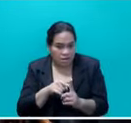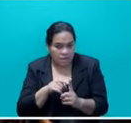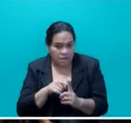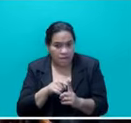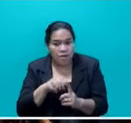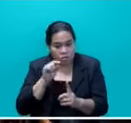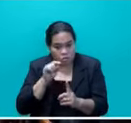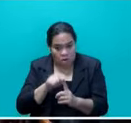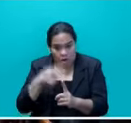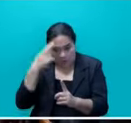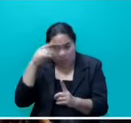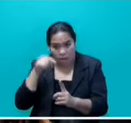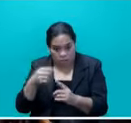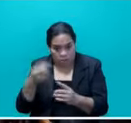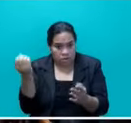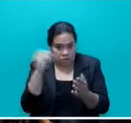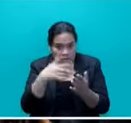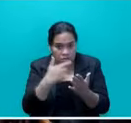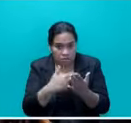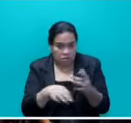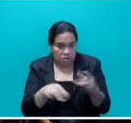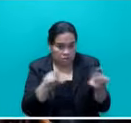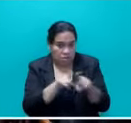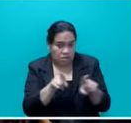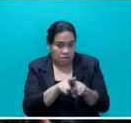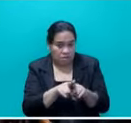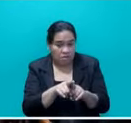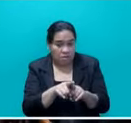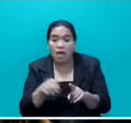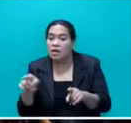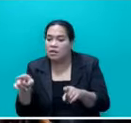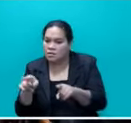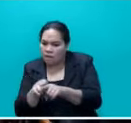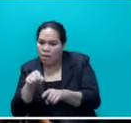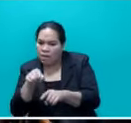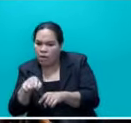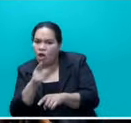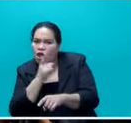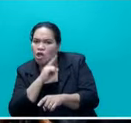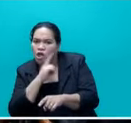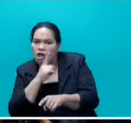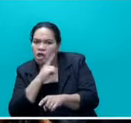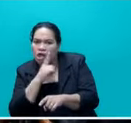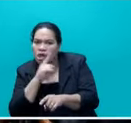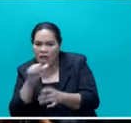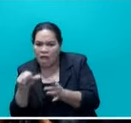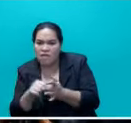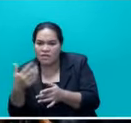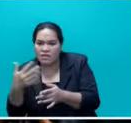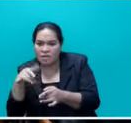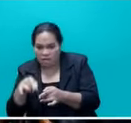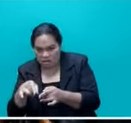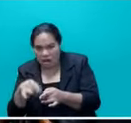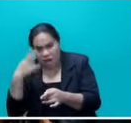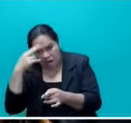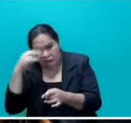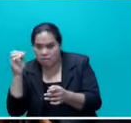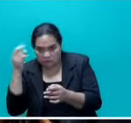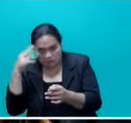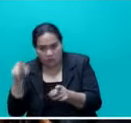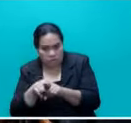definition. But also, a teenage girl as well can also fall into the definition. So just